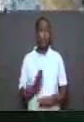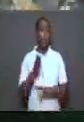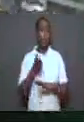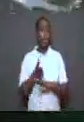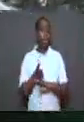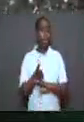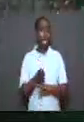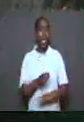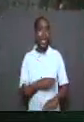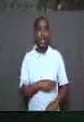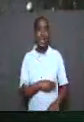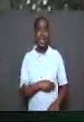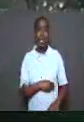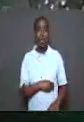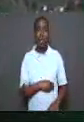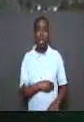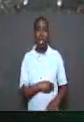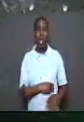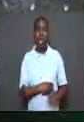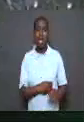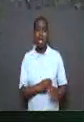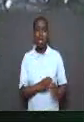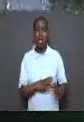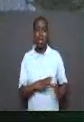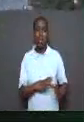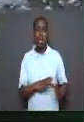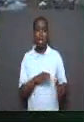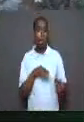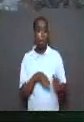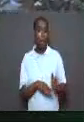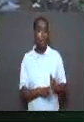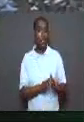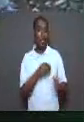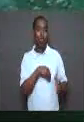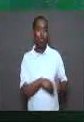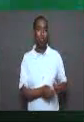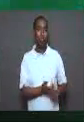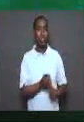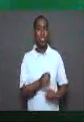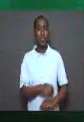therefore allowing dirt and bacteria to accumulate.